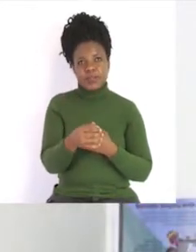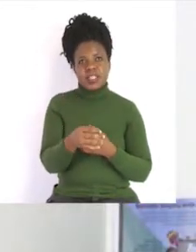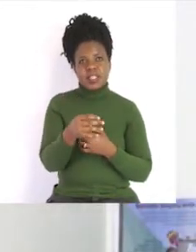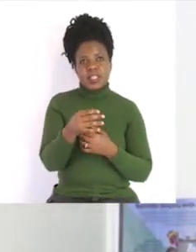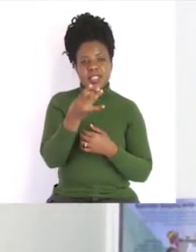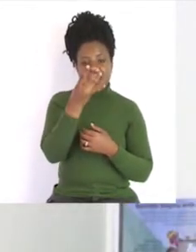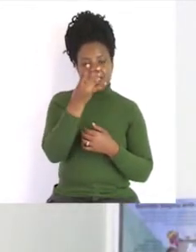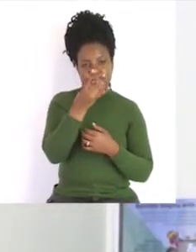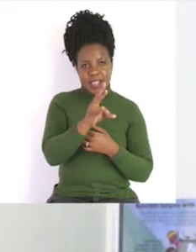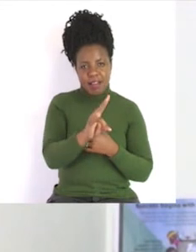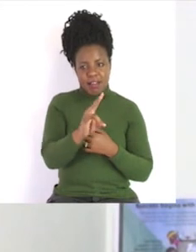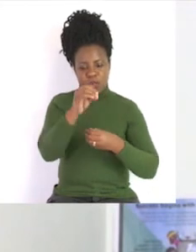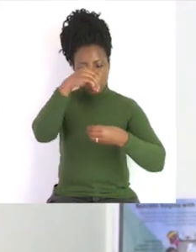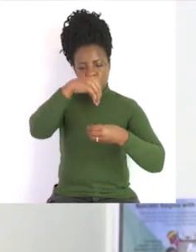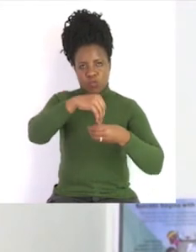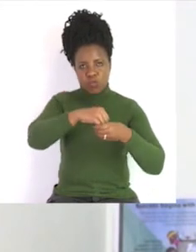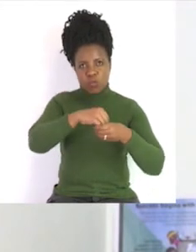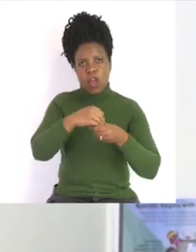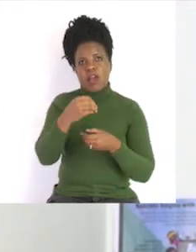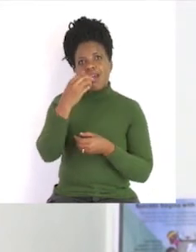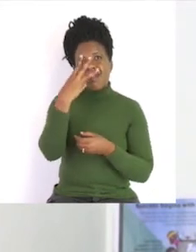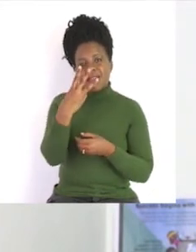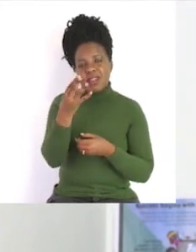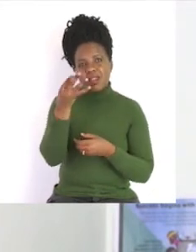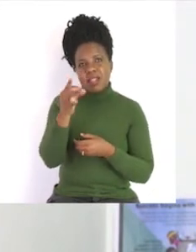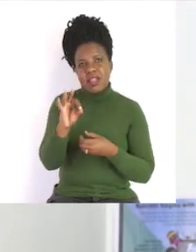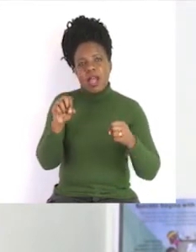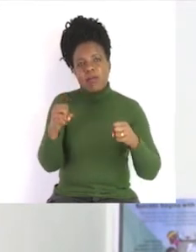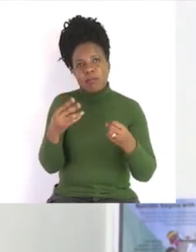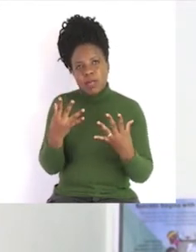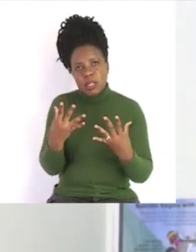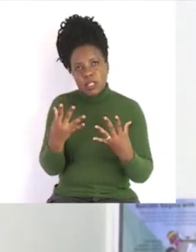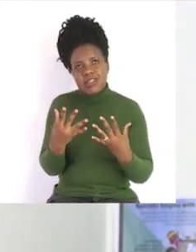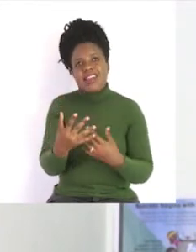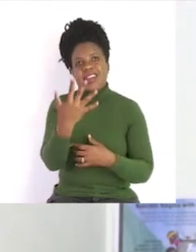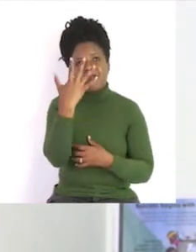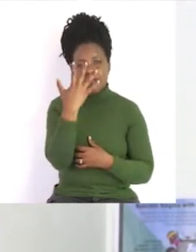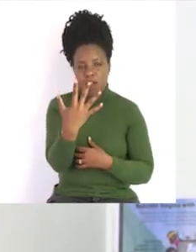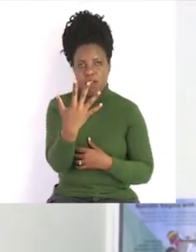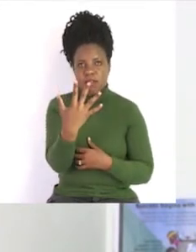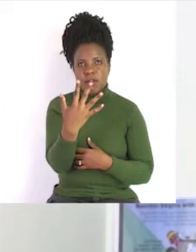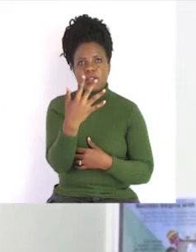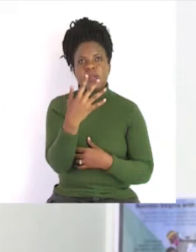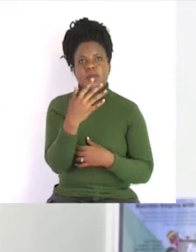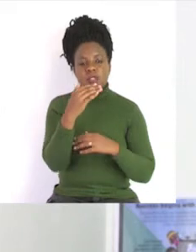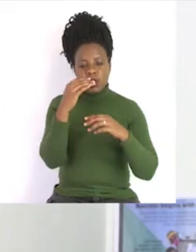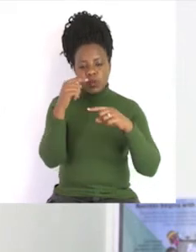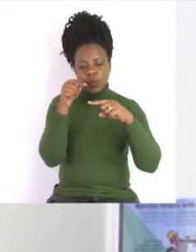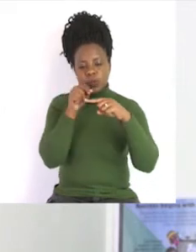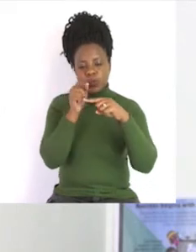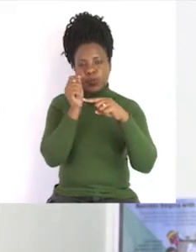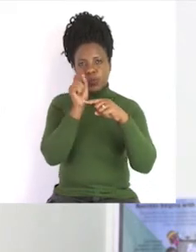definitely 39 doesn't go in 6 times. It can only go in 5 times. So